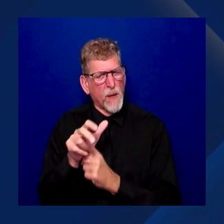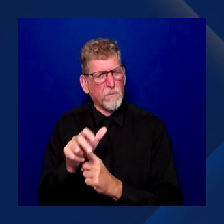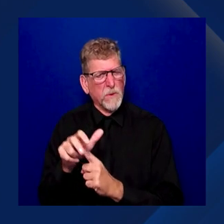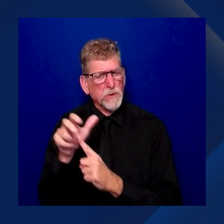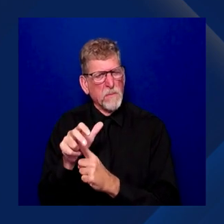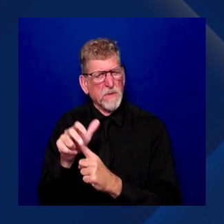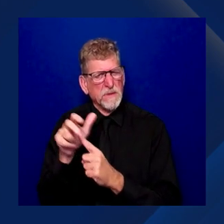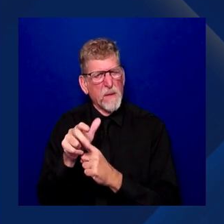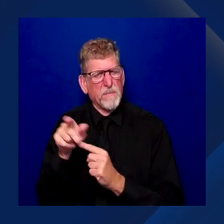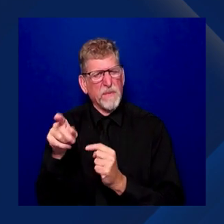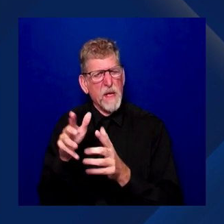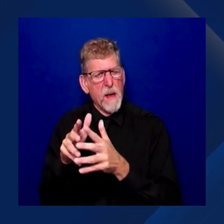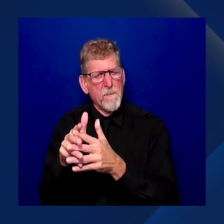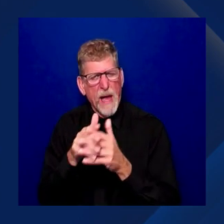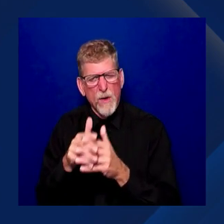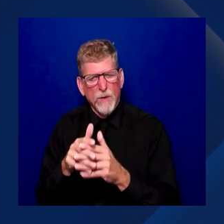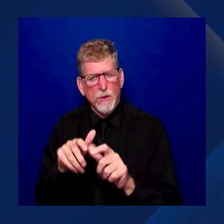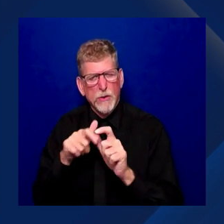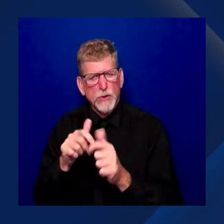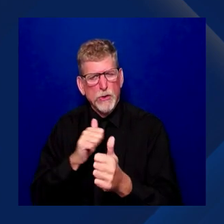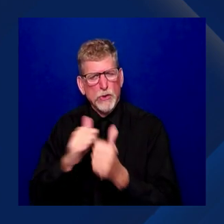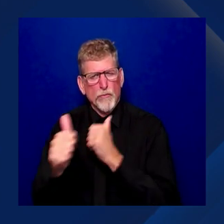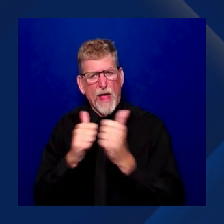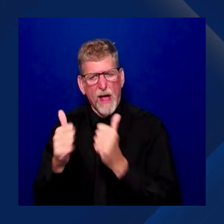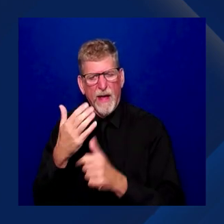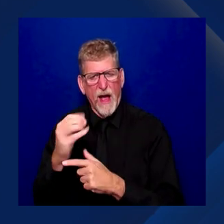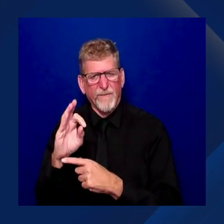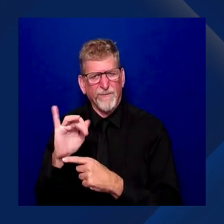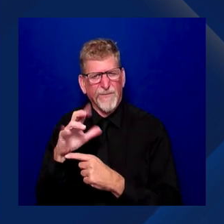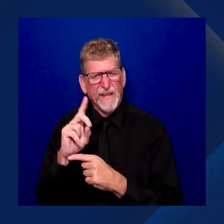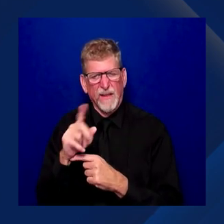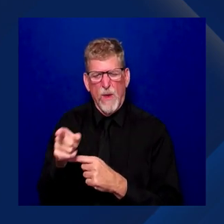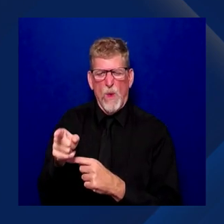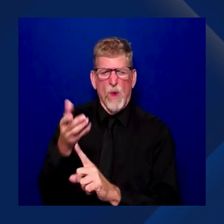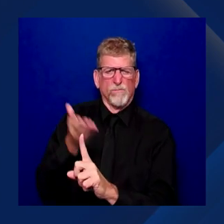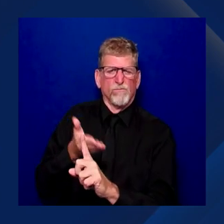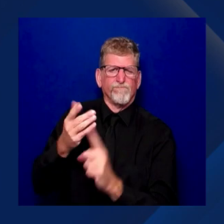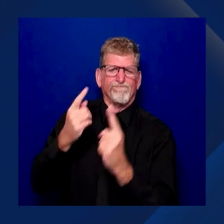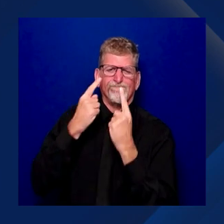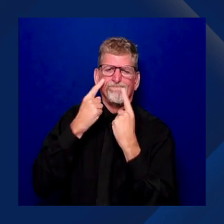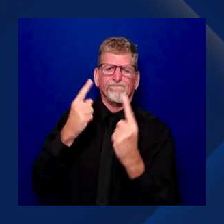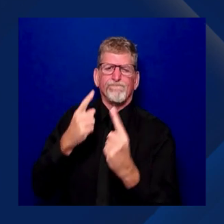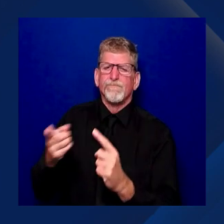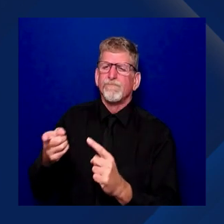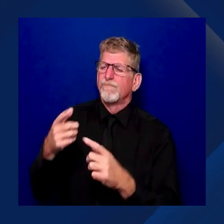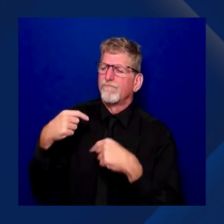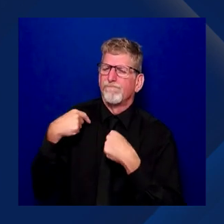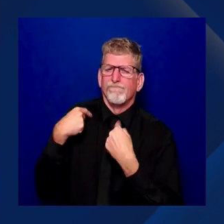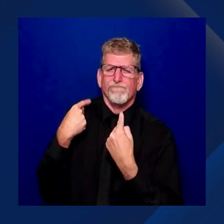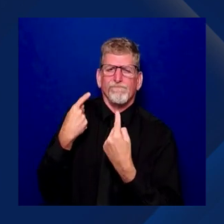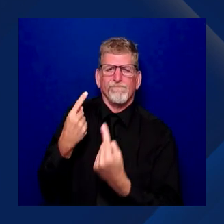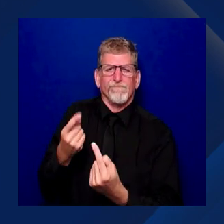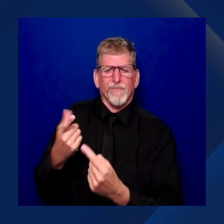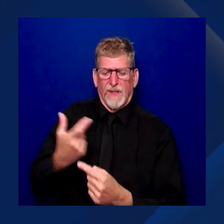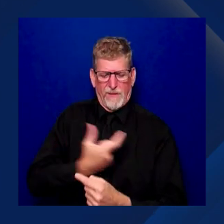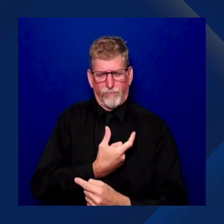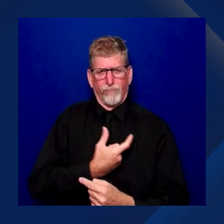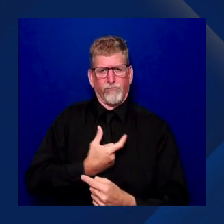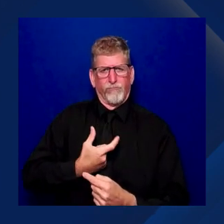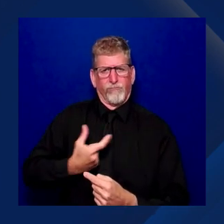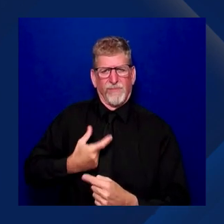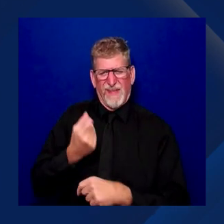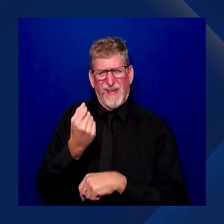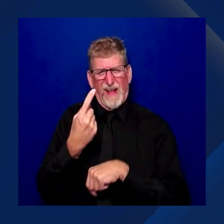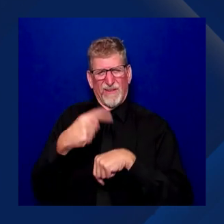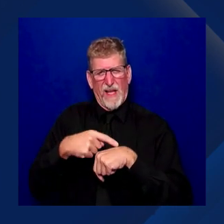field athlete in Olympic history, having earned 11 total medals from 5 consecutive games, including 7